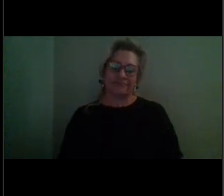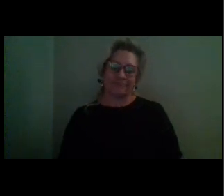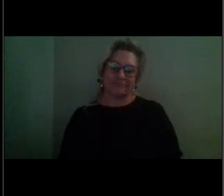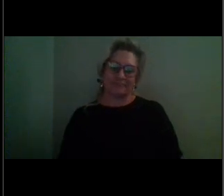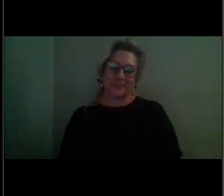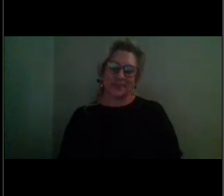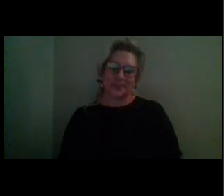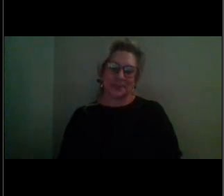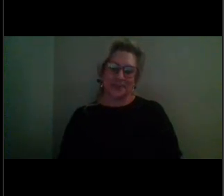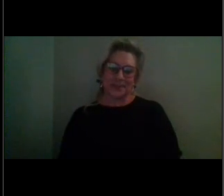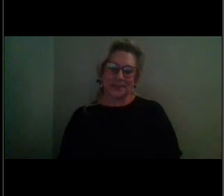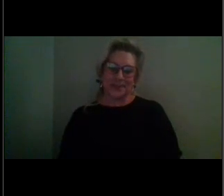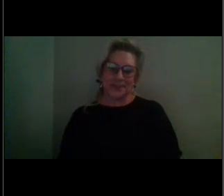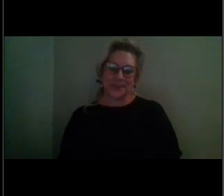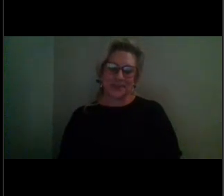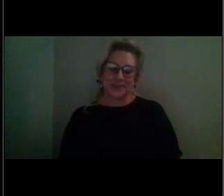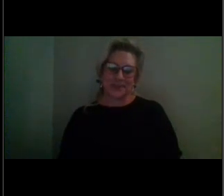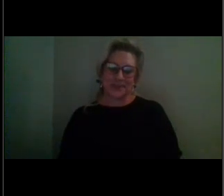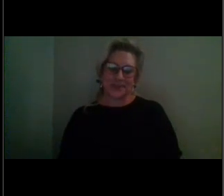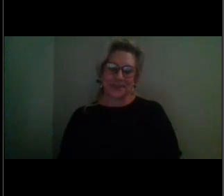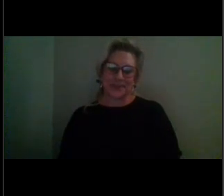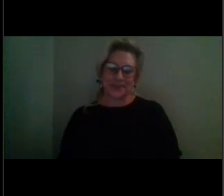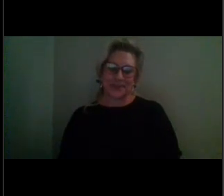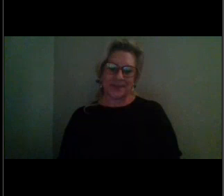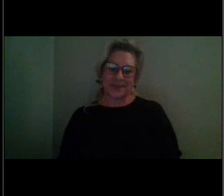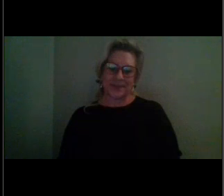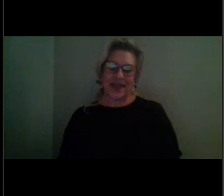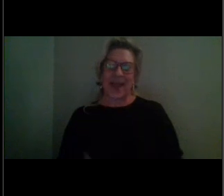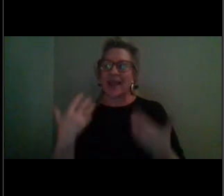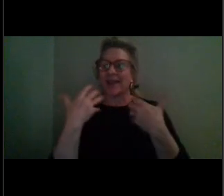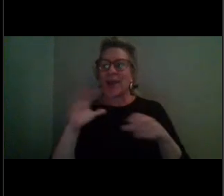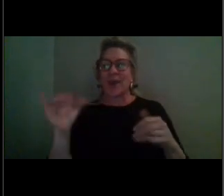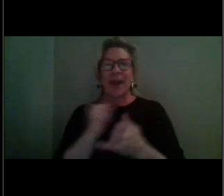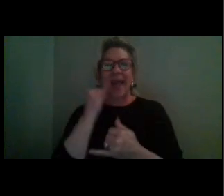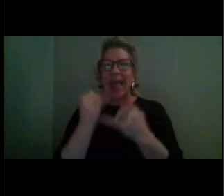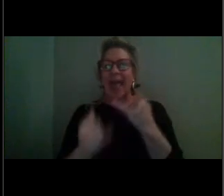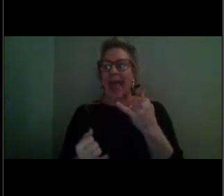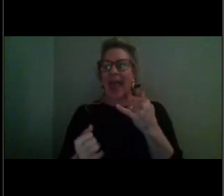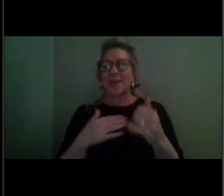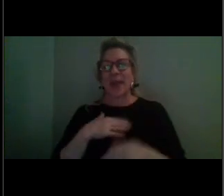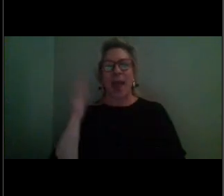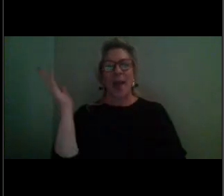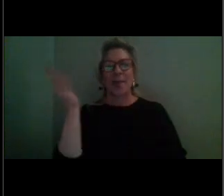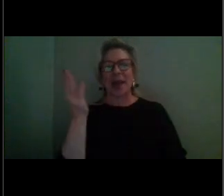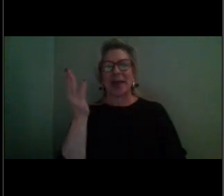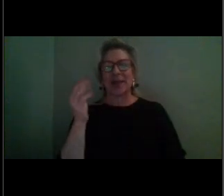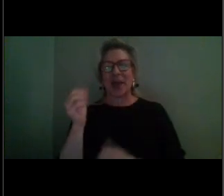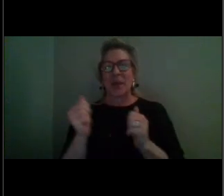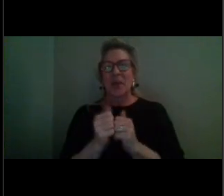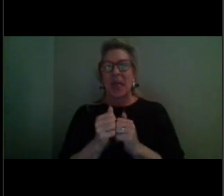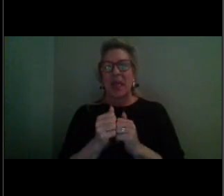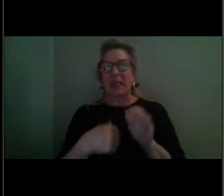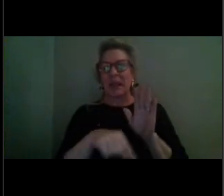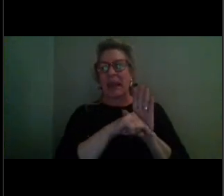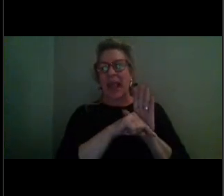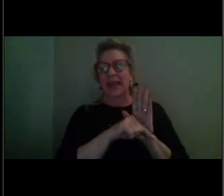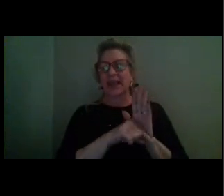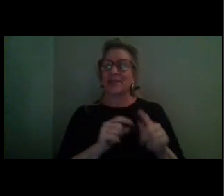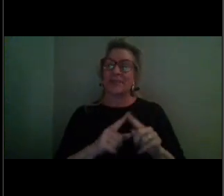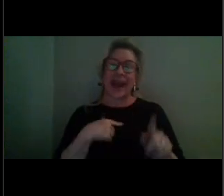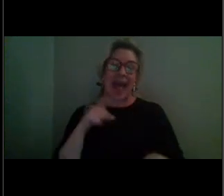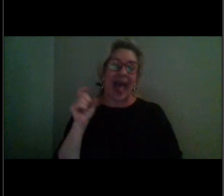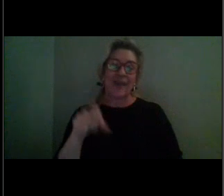Okay, and I don't want to I hate ending my presentation on a downer, but I have to,